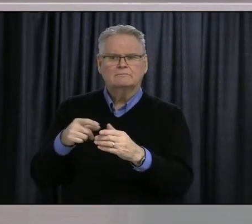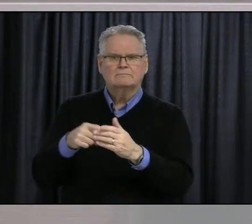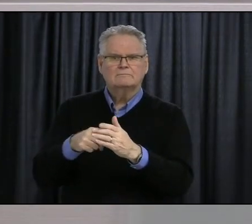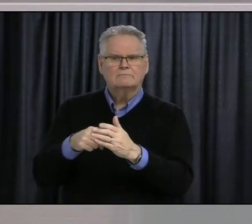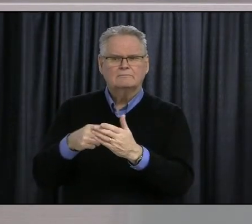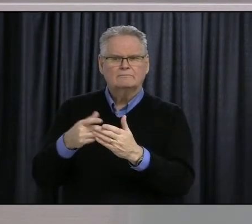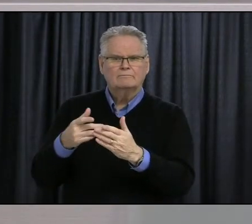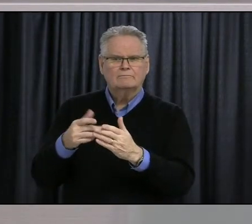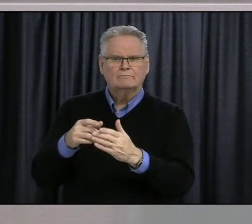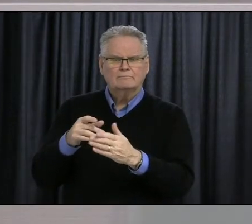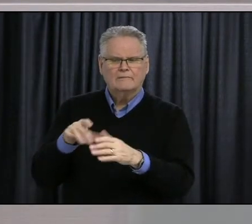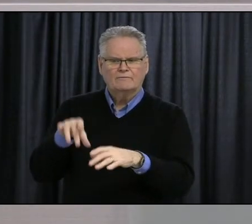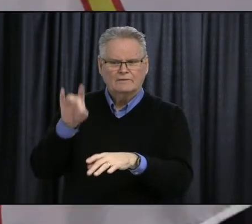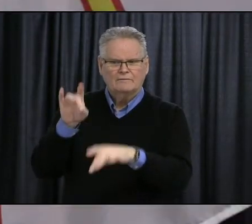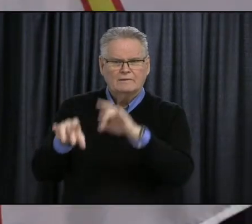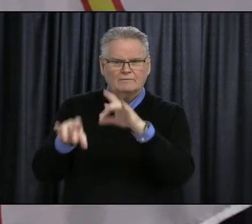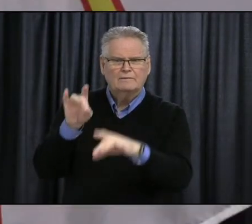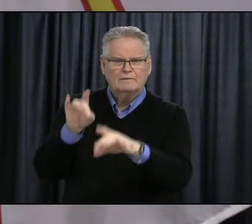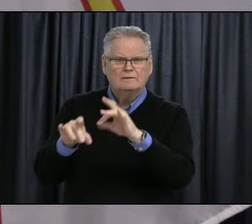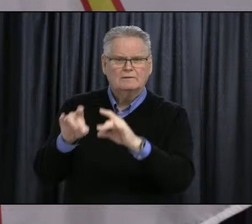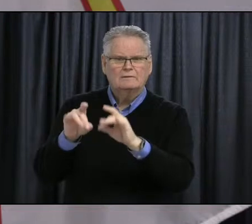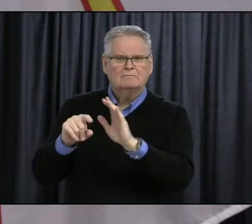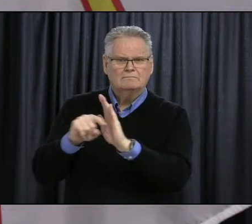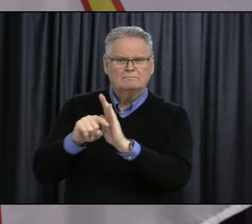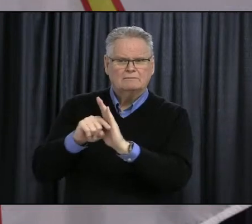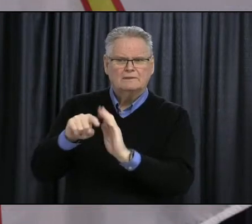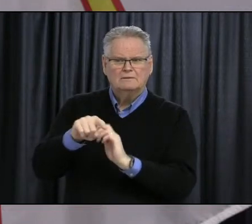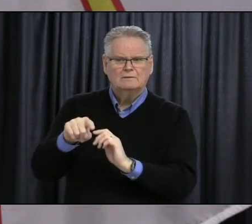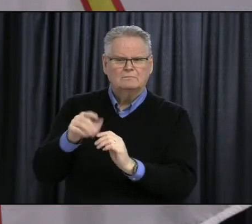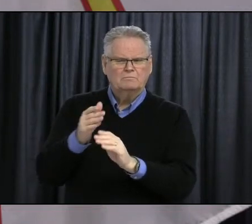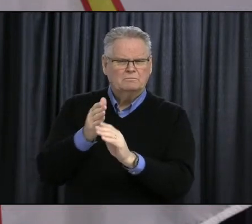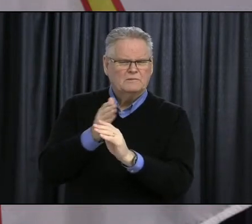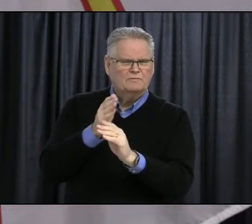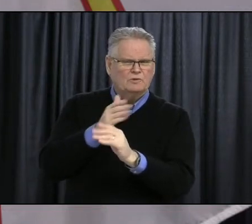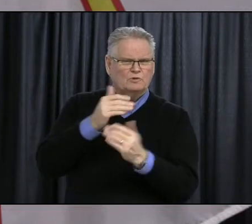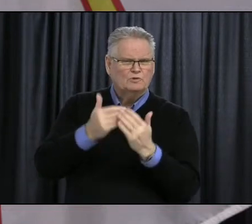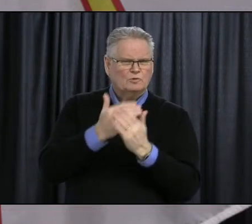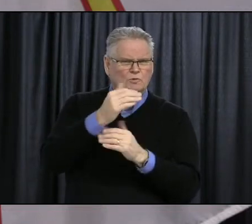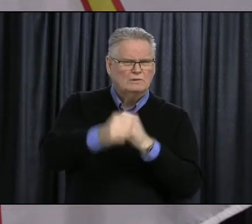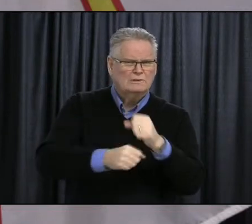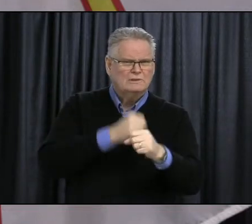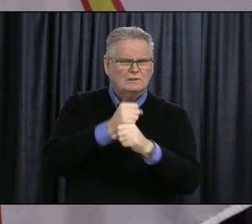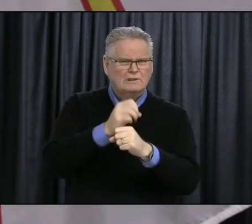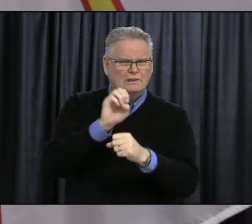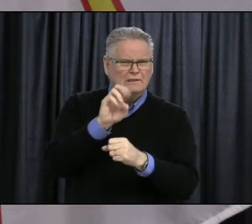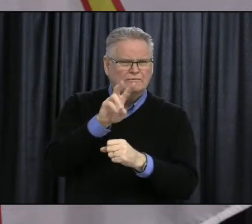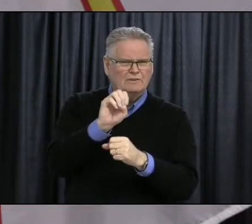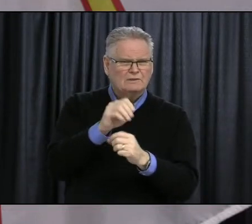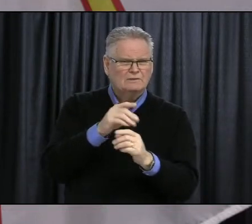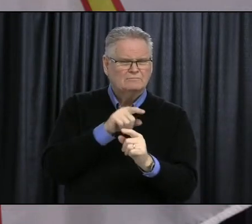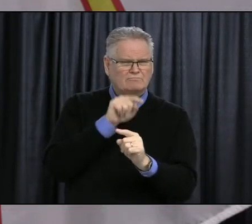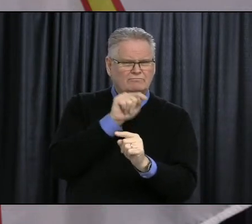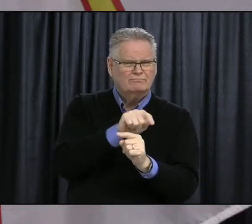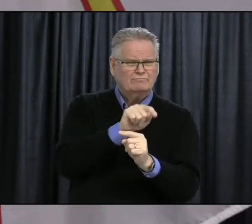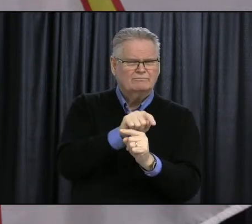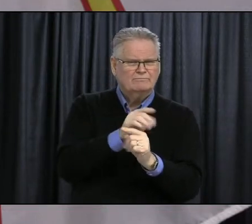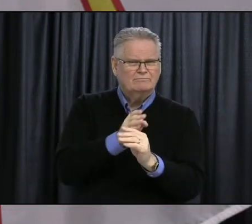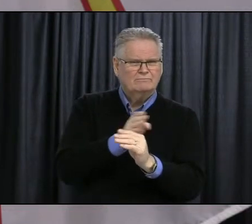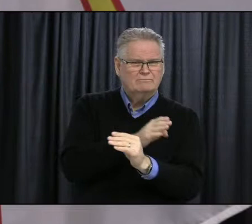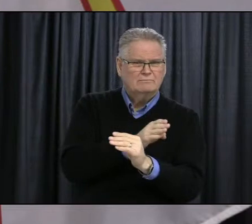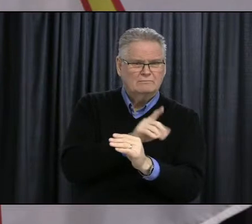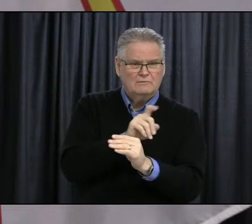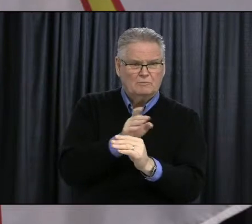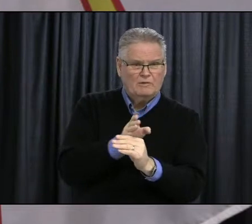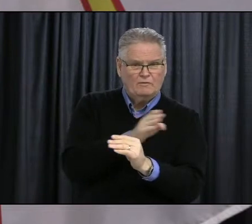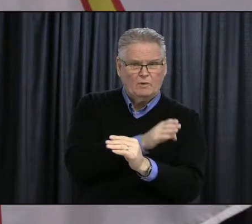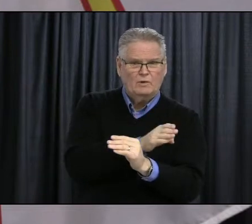the January range? No, most people have been. I think there was some around the very end of